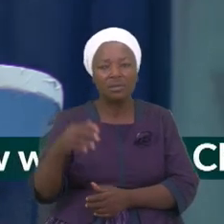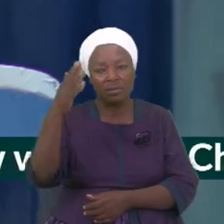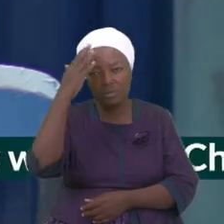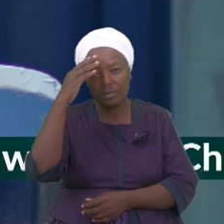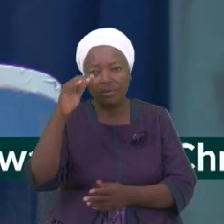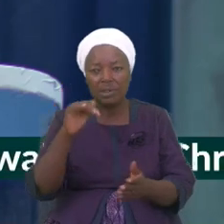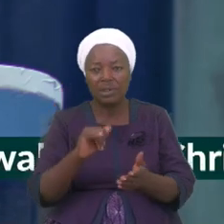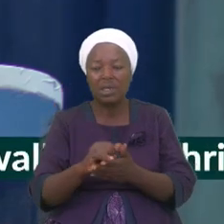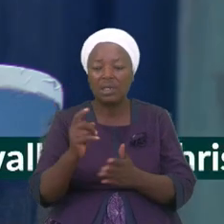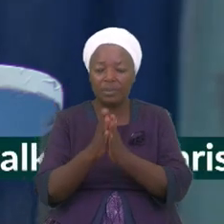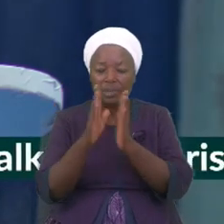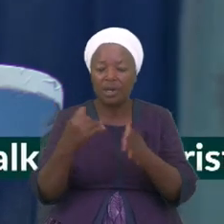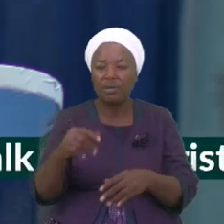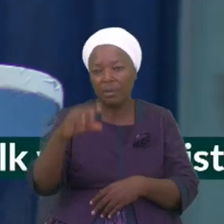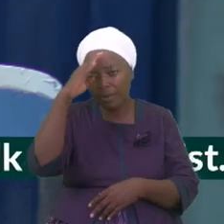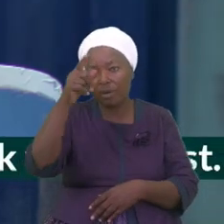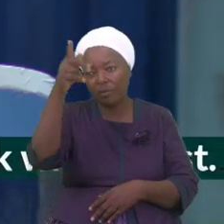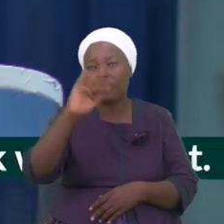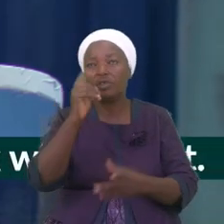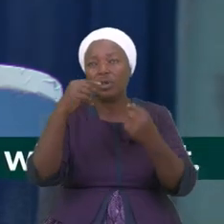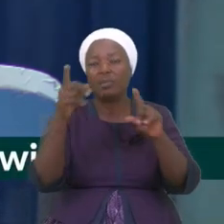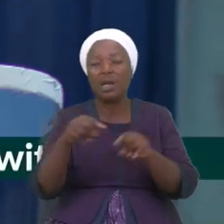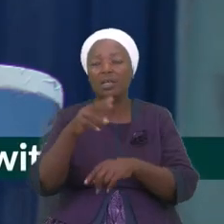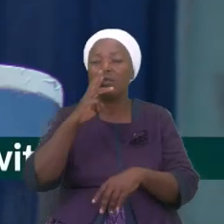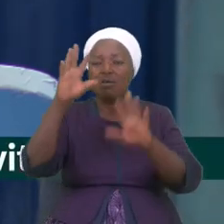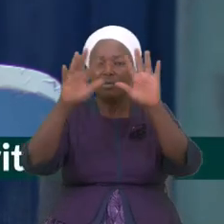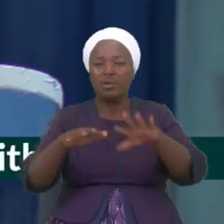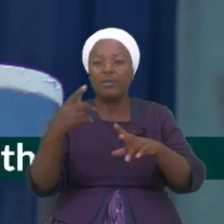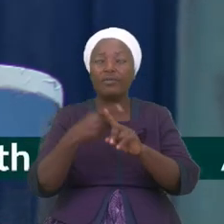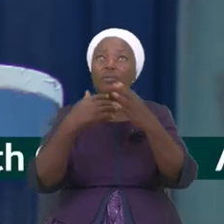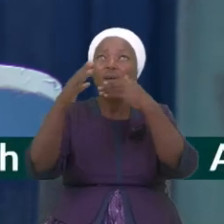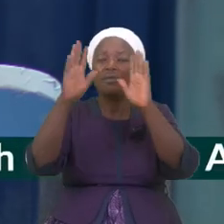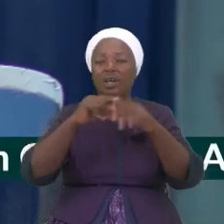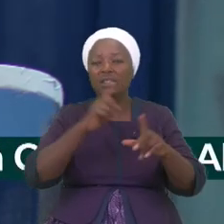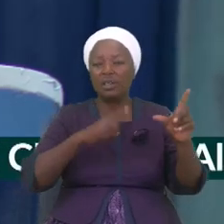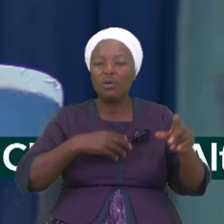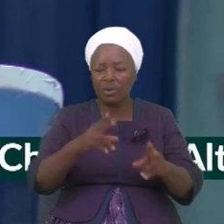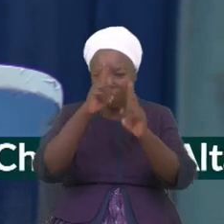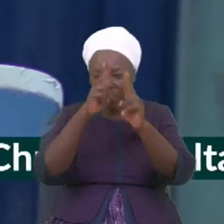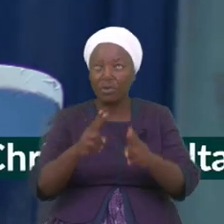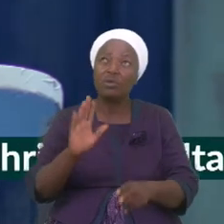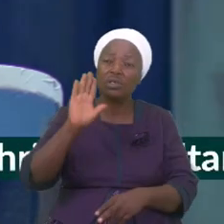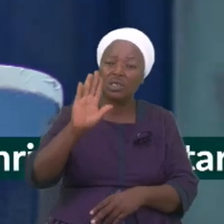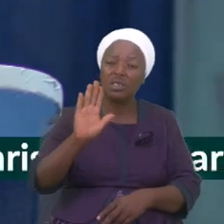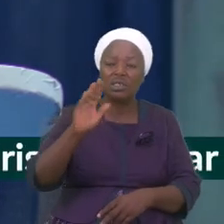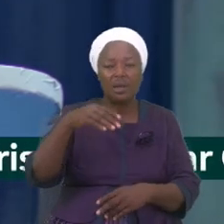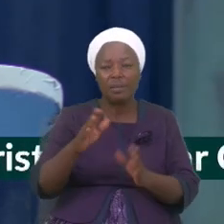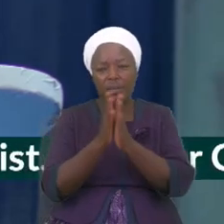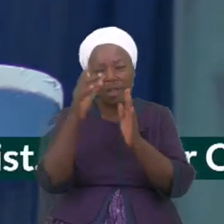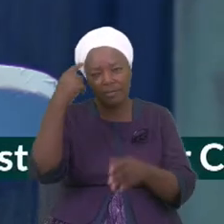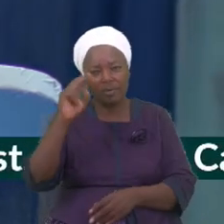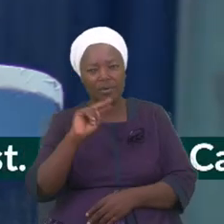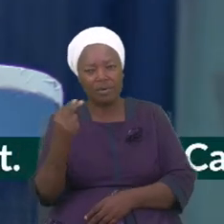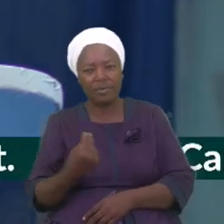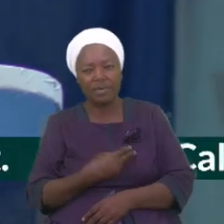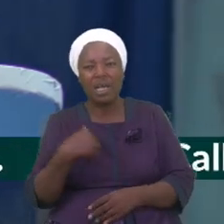like rain from heaven, and the Lord will always honor his prayer on our behalf. It has been so and is